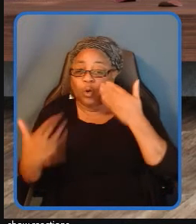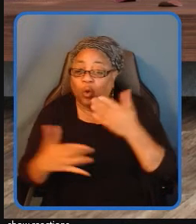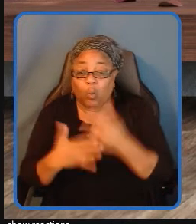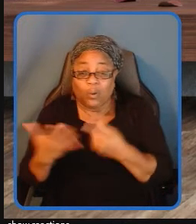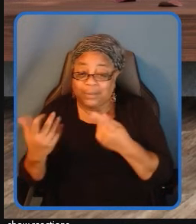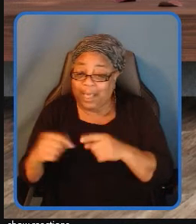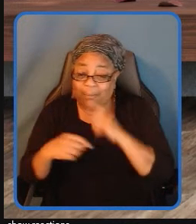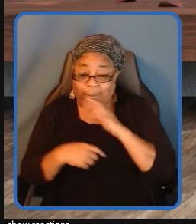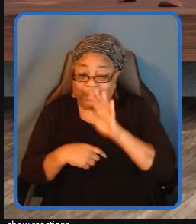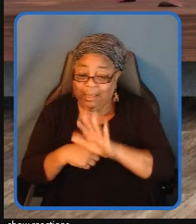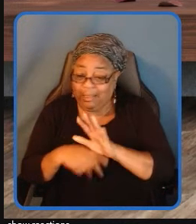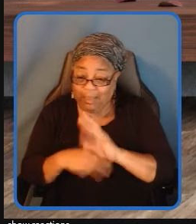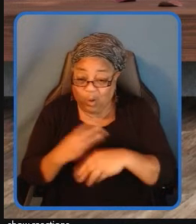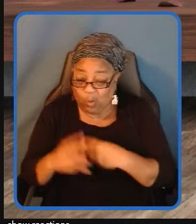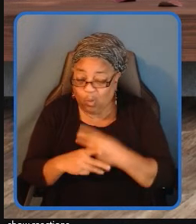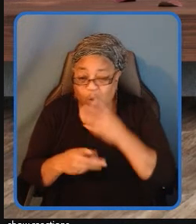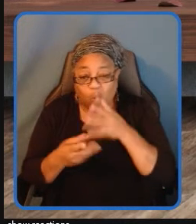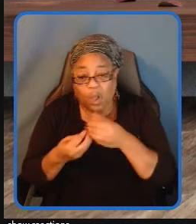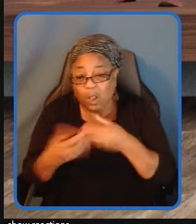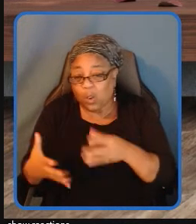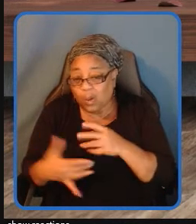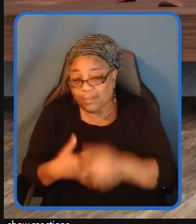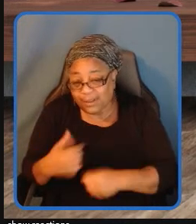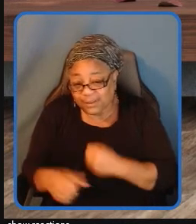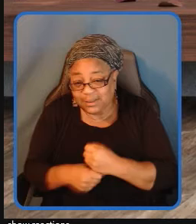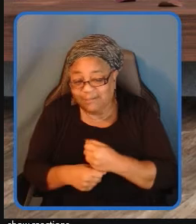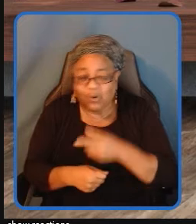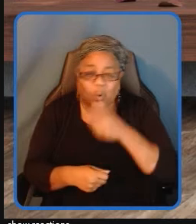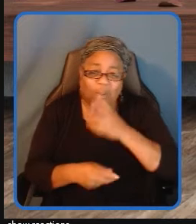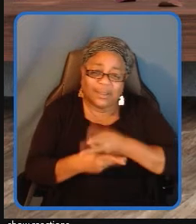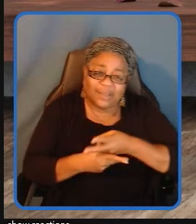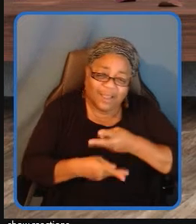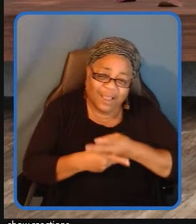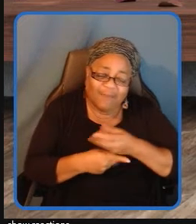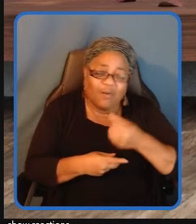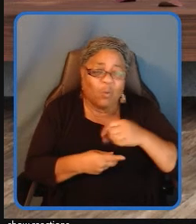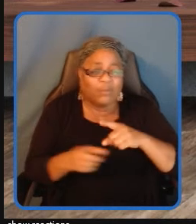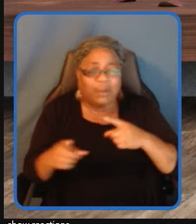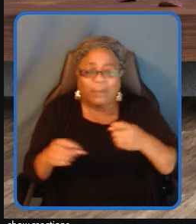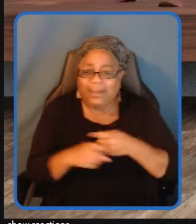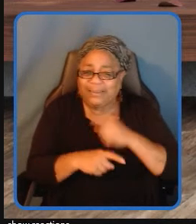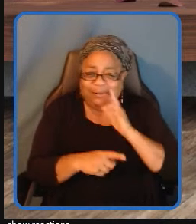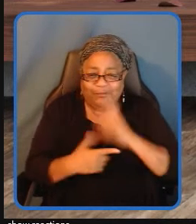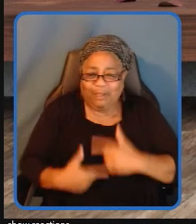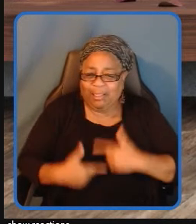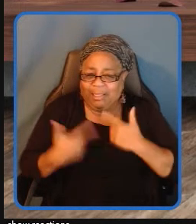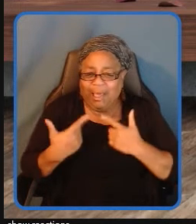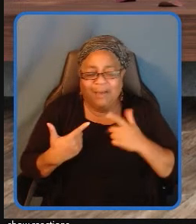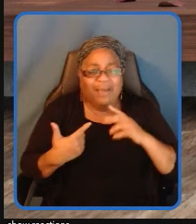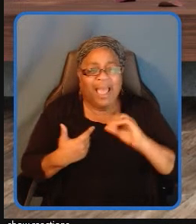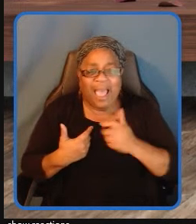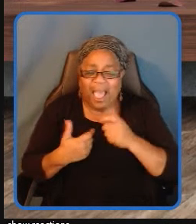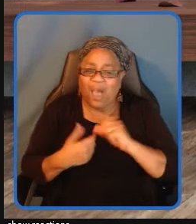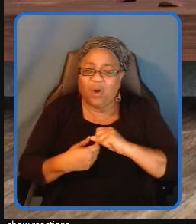don't know what losses they've suffered. We don't know who they're caring for. We don't know what the complexity. We don't know, how COVID has